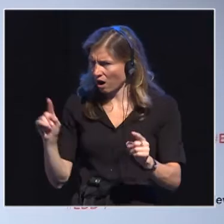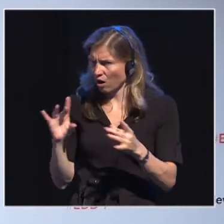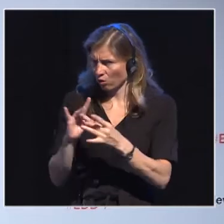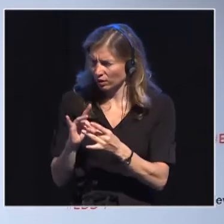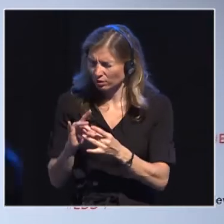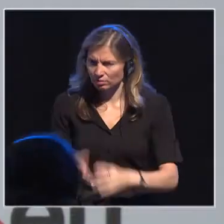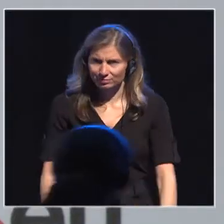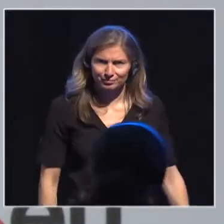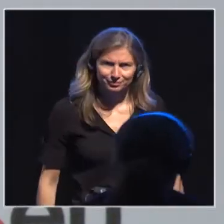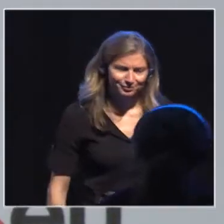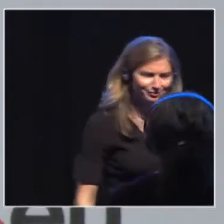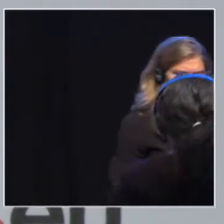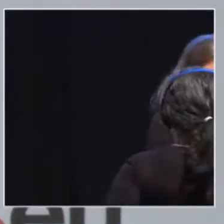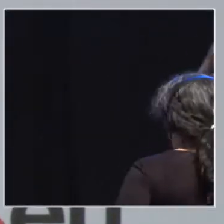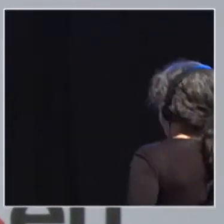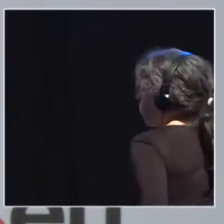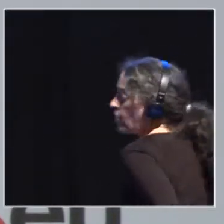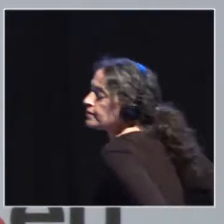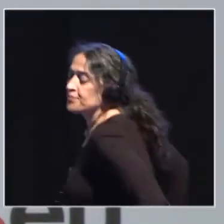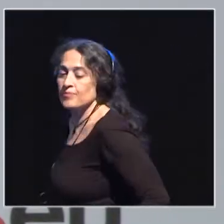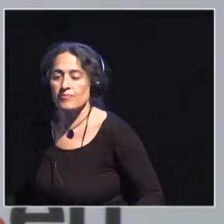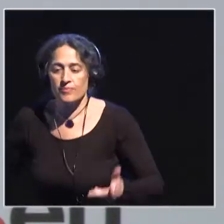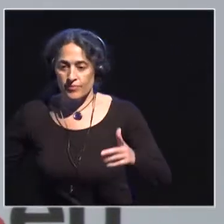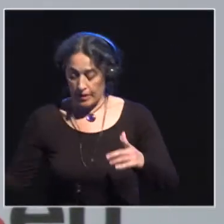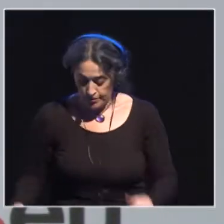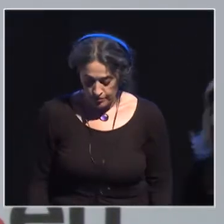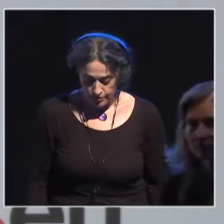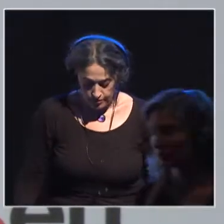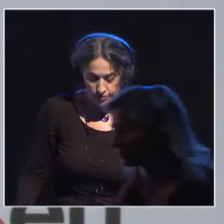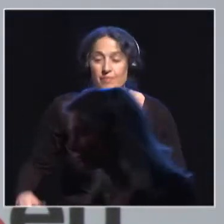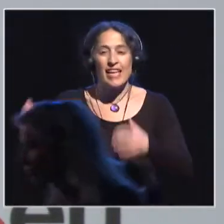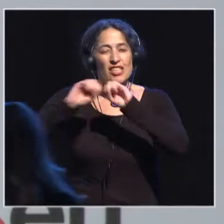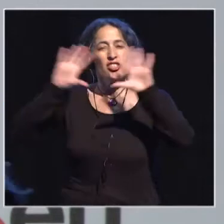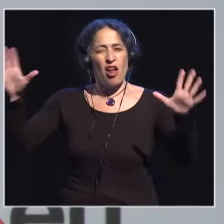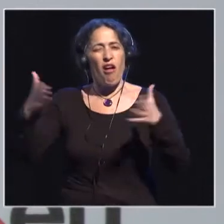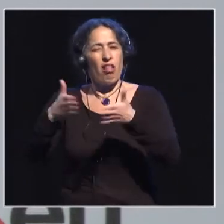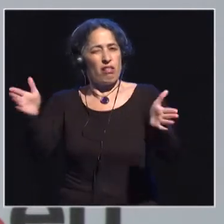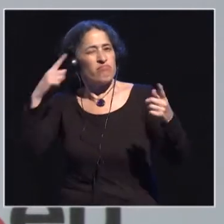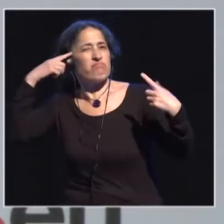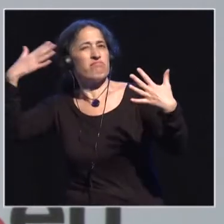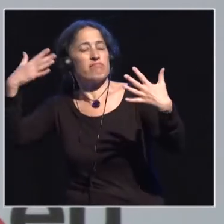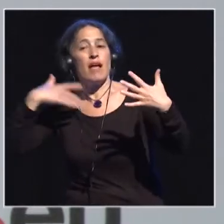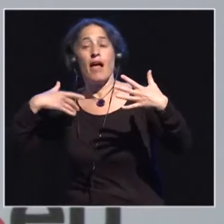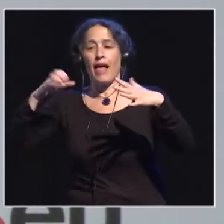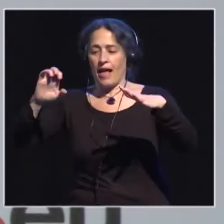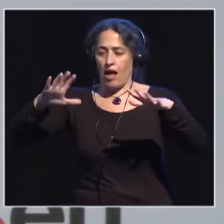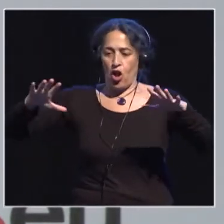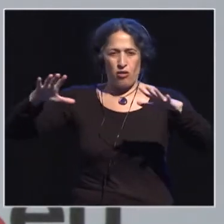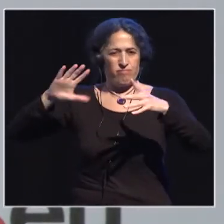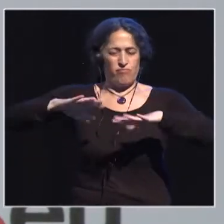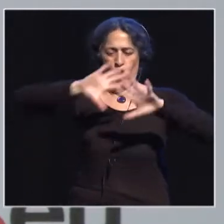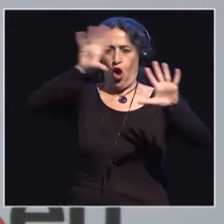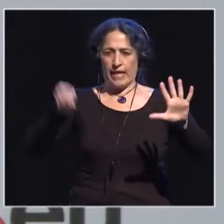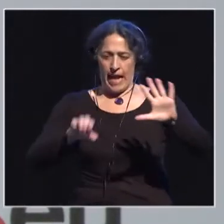As a general observation, I think the opportunity before us is connecting a continent, and we could do that. We could do that day in, day